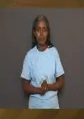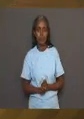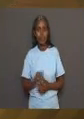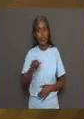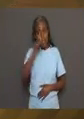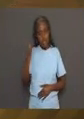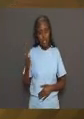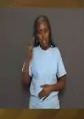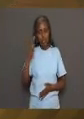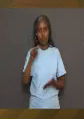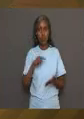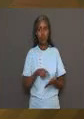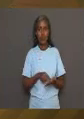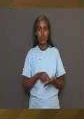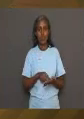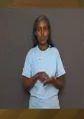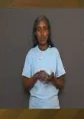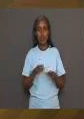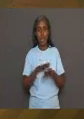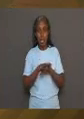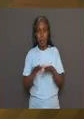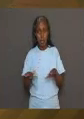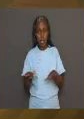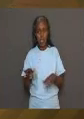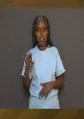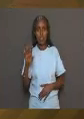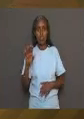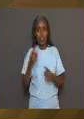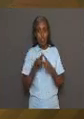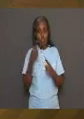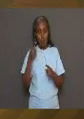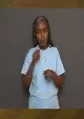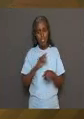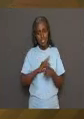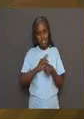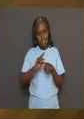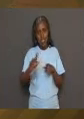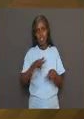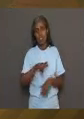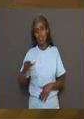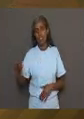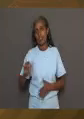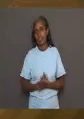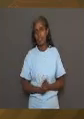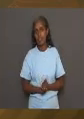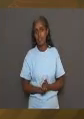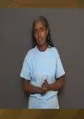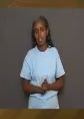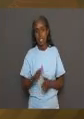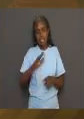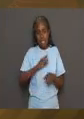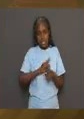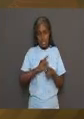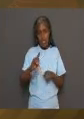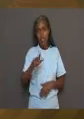Any 2 points on a plane form a straight line. A straight